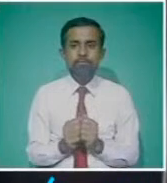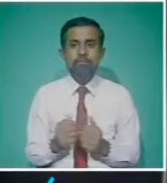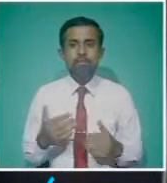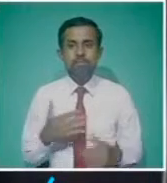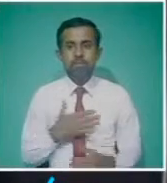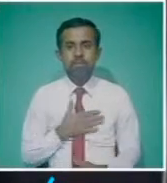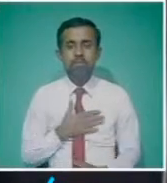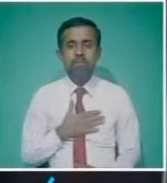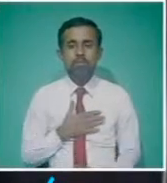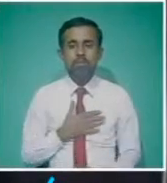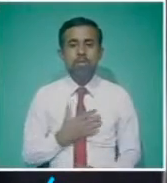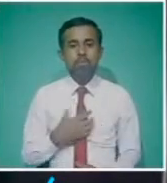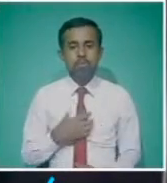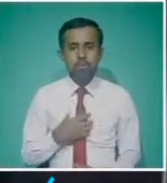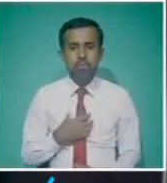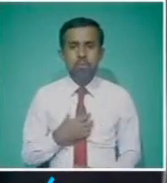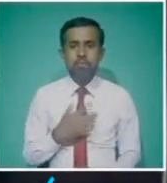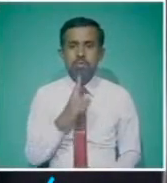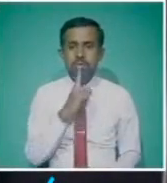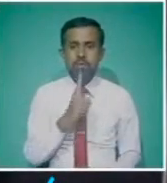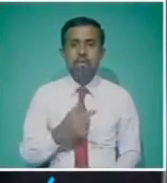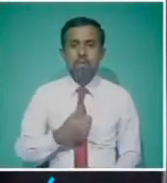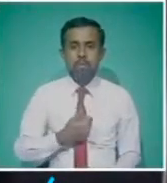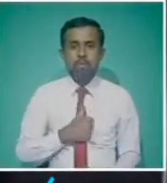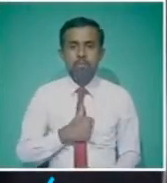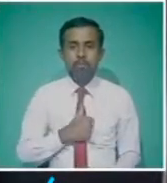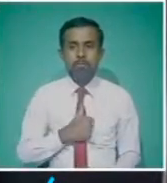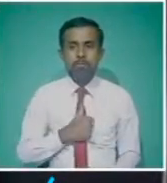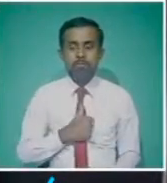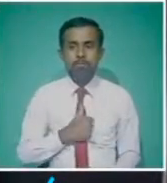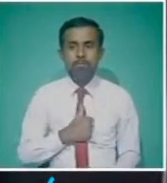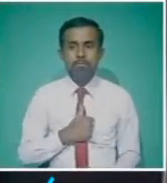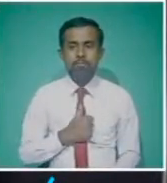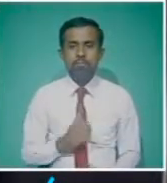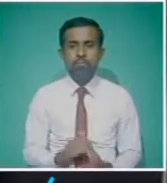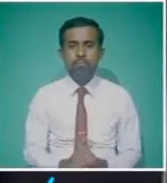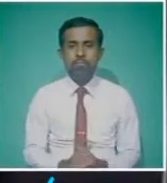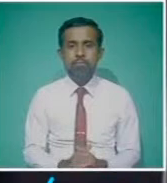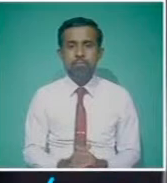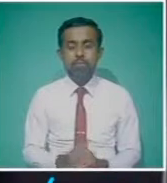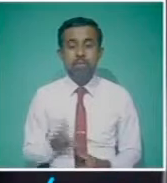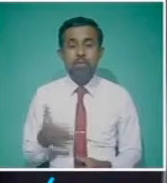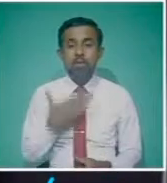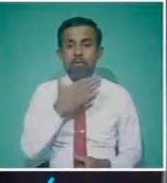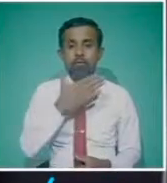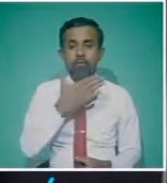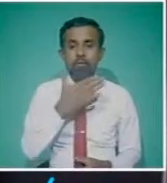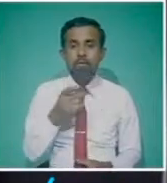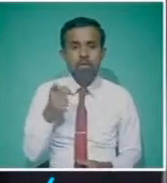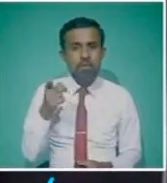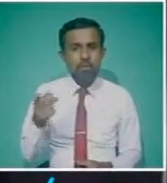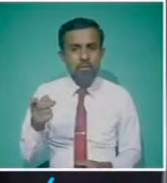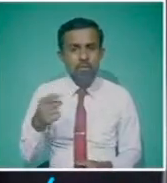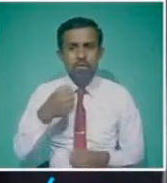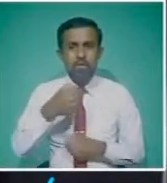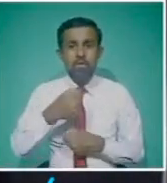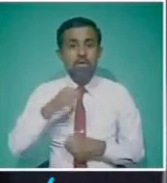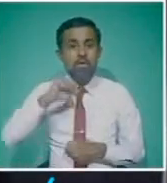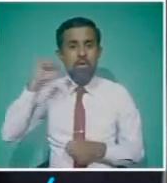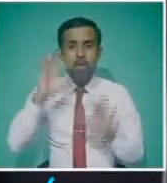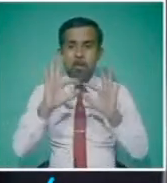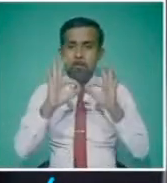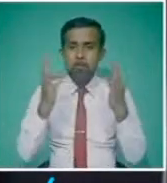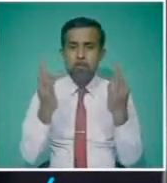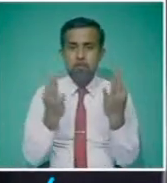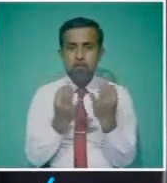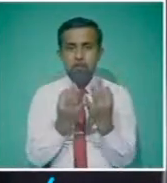We recognize this a time of profound personal loss for the British royal family, who are mourning a beloved mother,